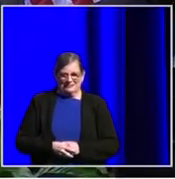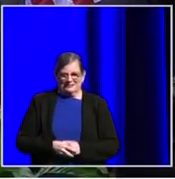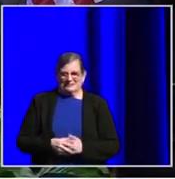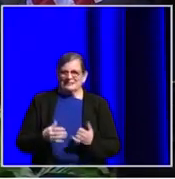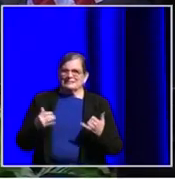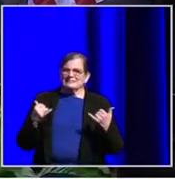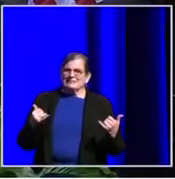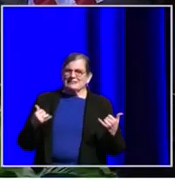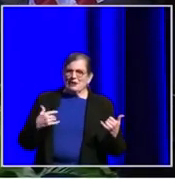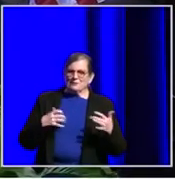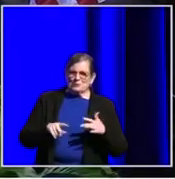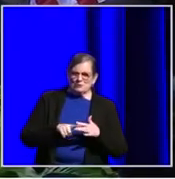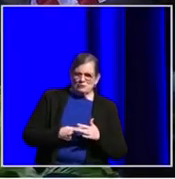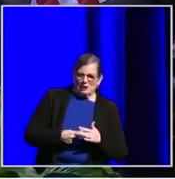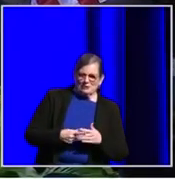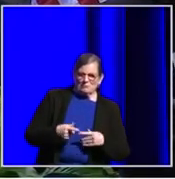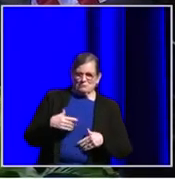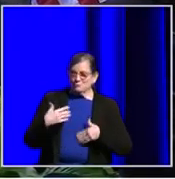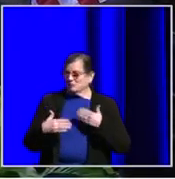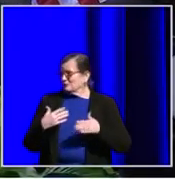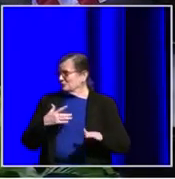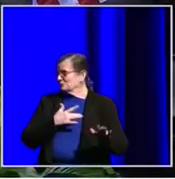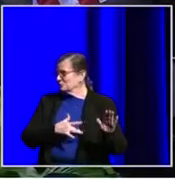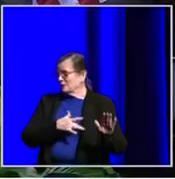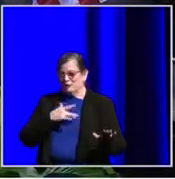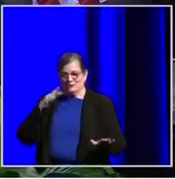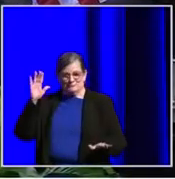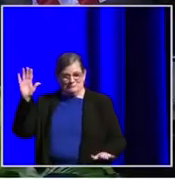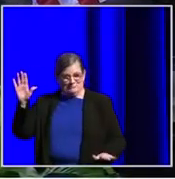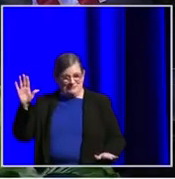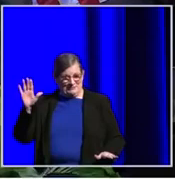in. I think that's the reason we're here.